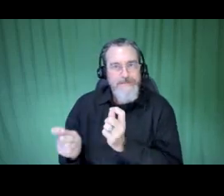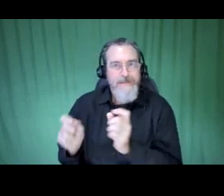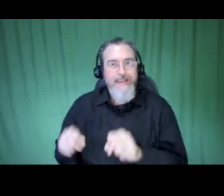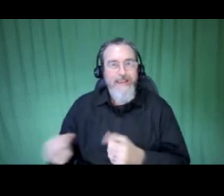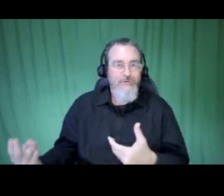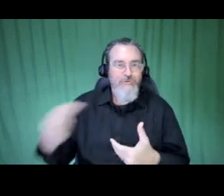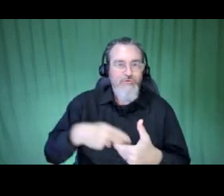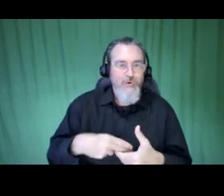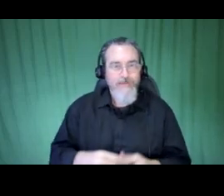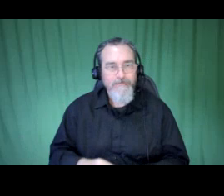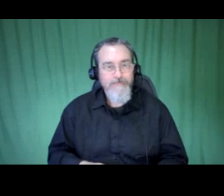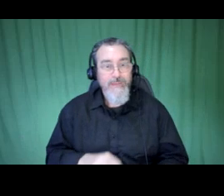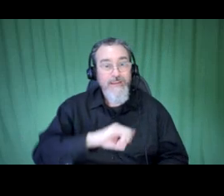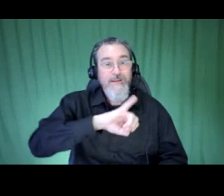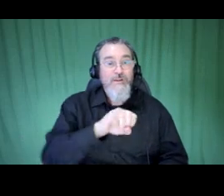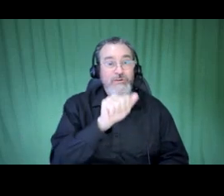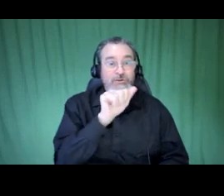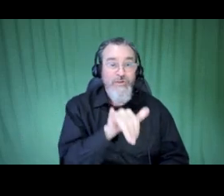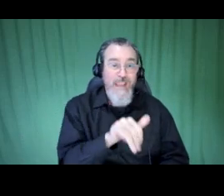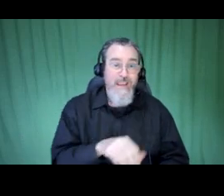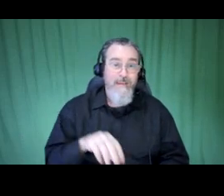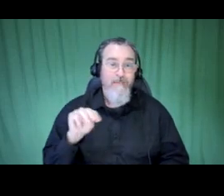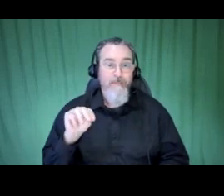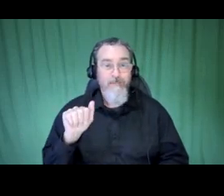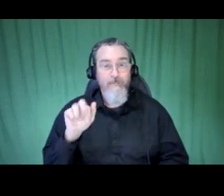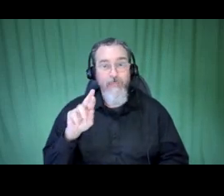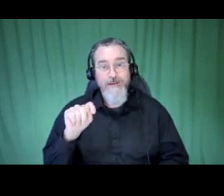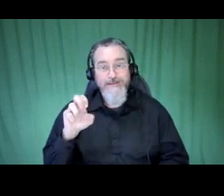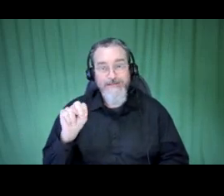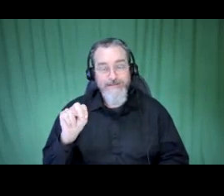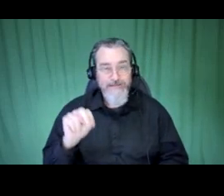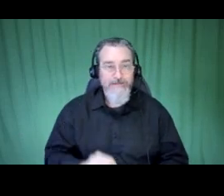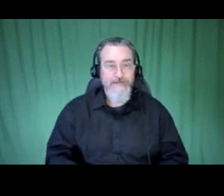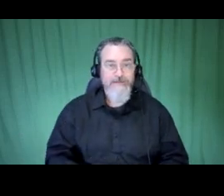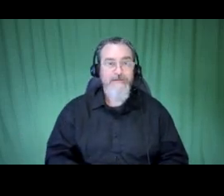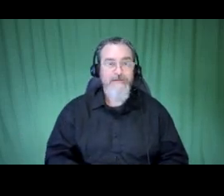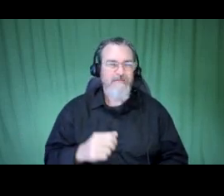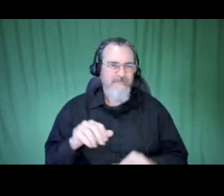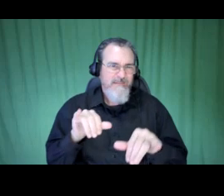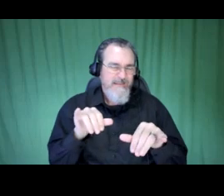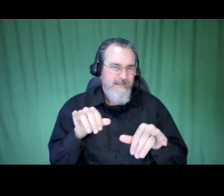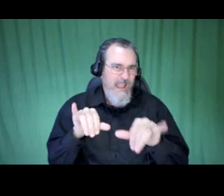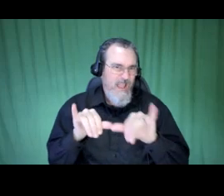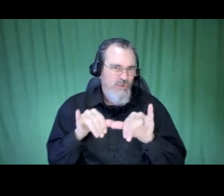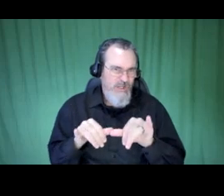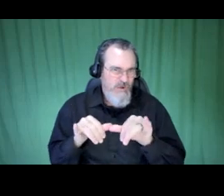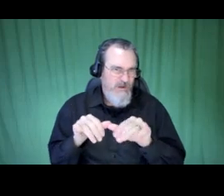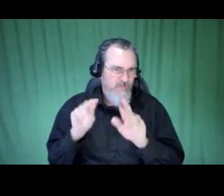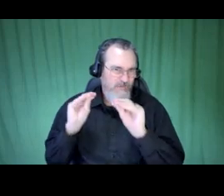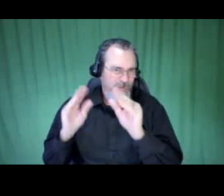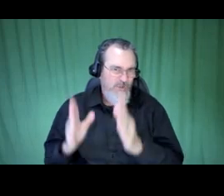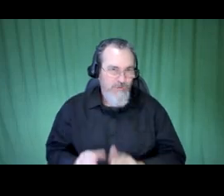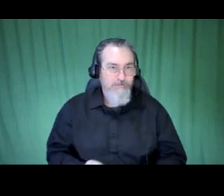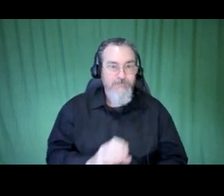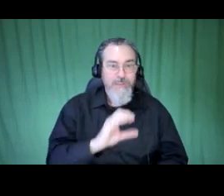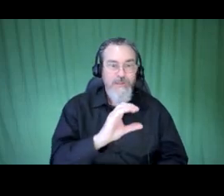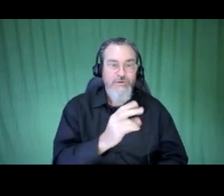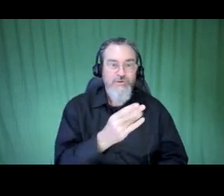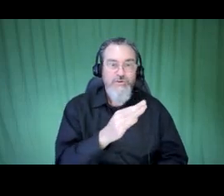distinguished professor of ecological engineering, the Food Ag and Biological Engineering Department here at Ohio State. Sharon Chavez, lecturer